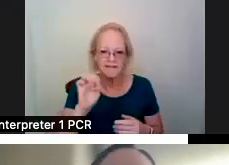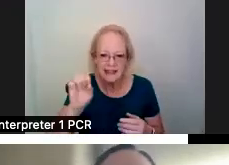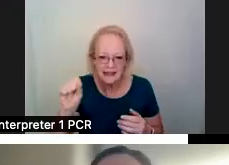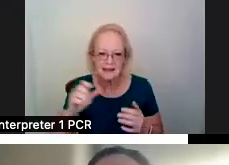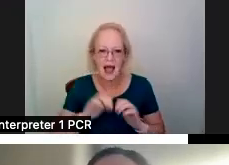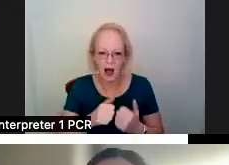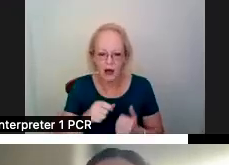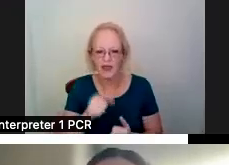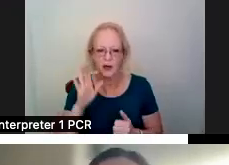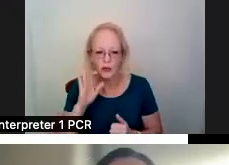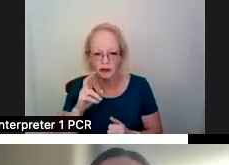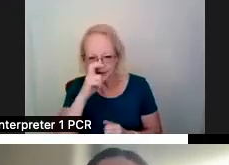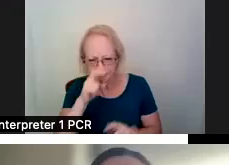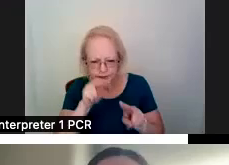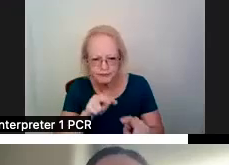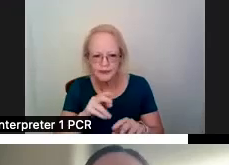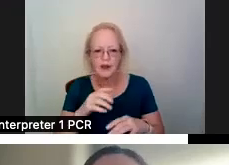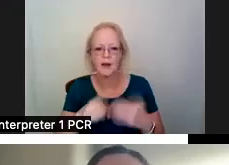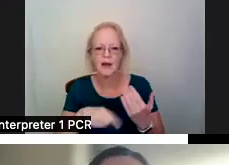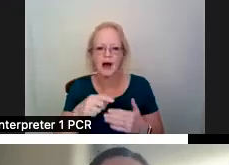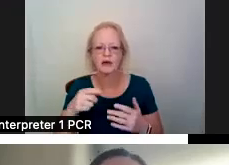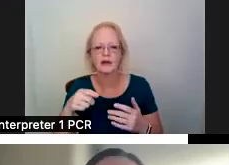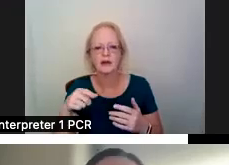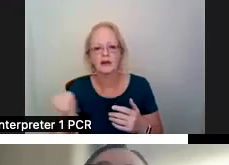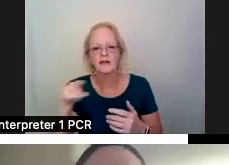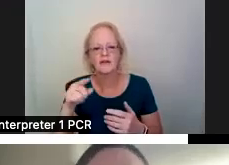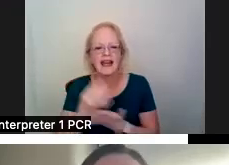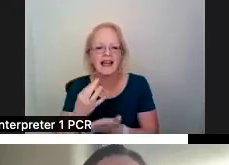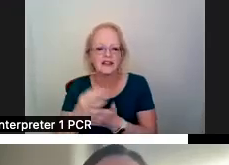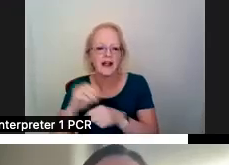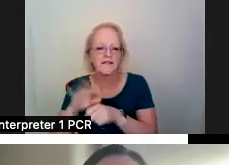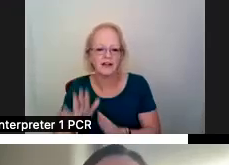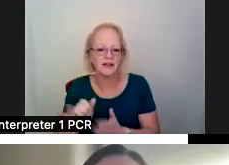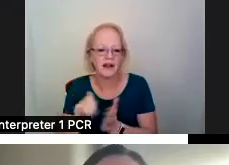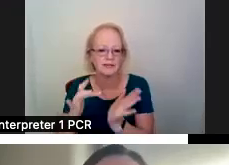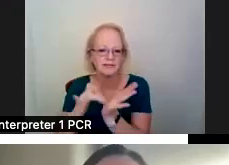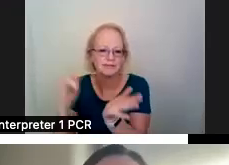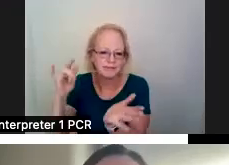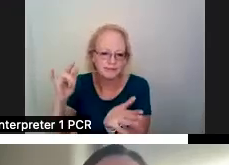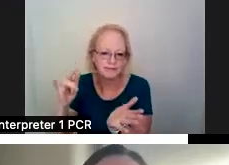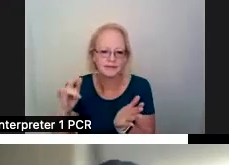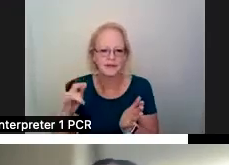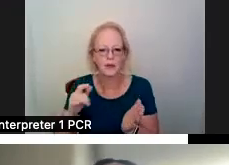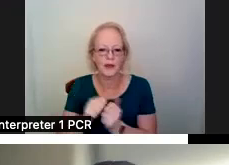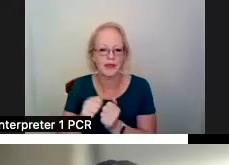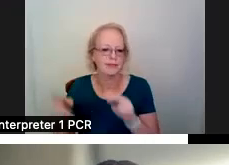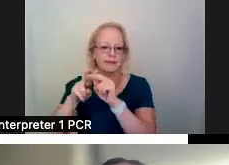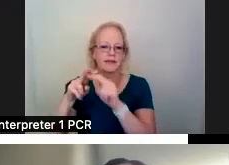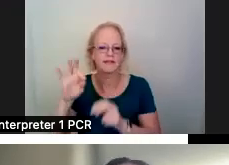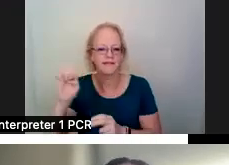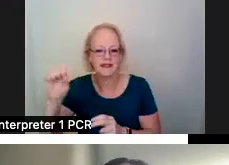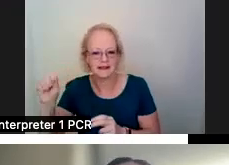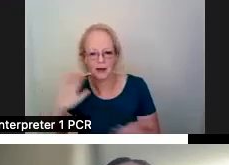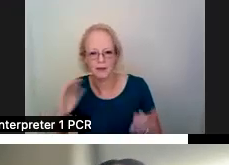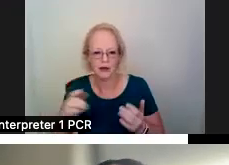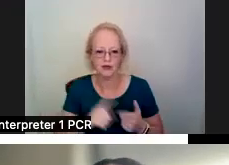on advisors seeking to exploit that difference of in fees between the individual retirement